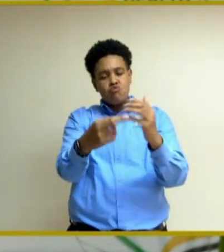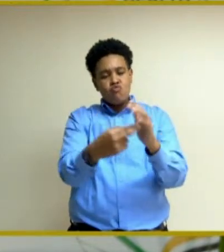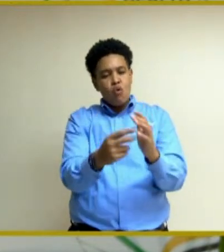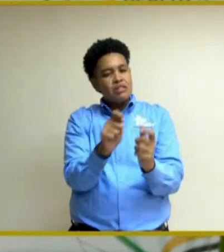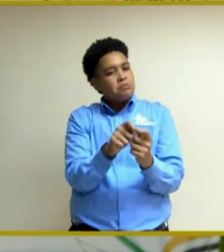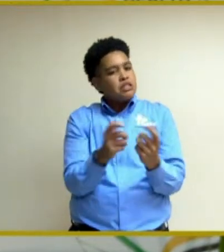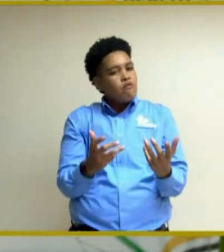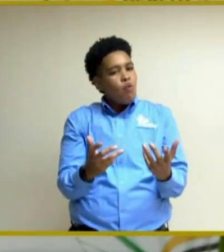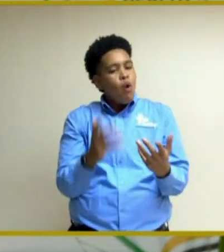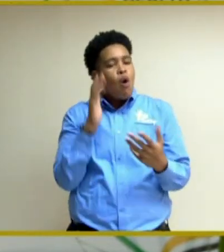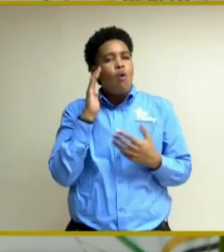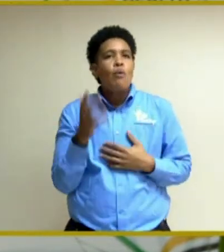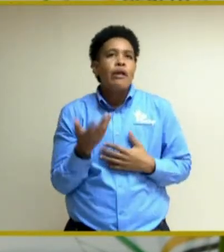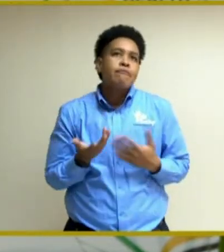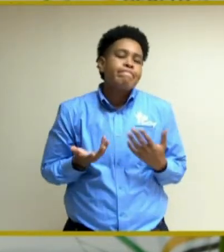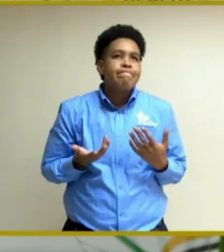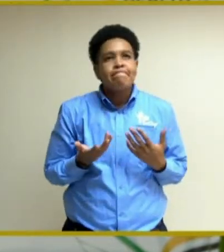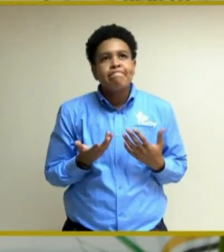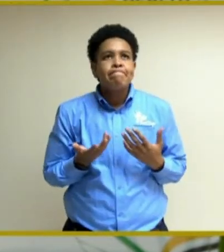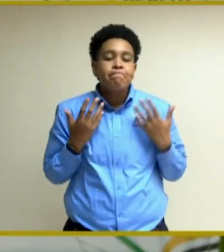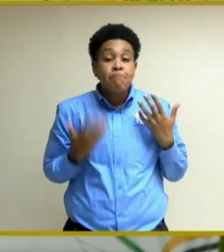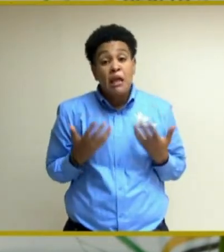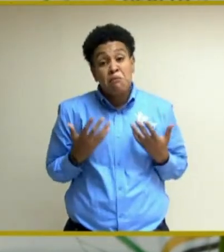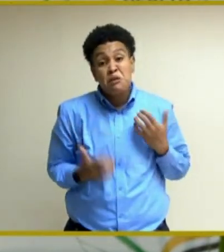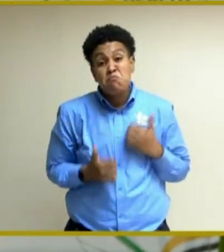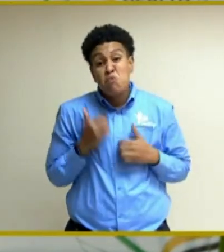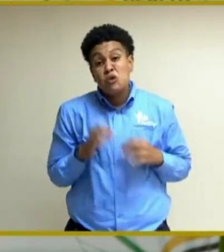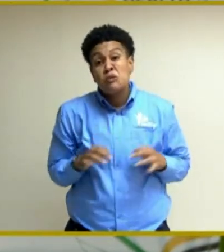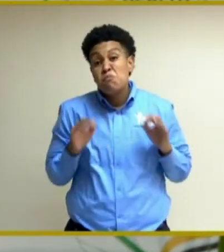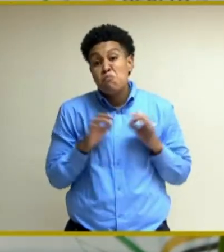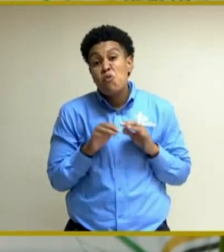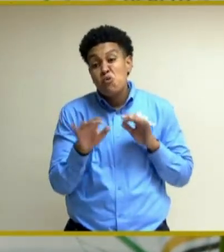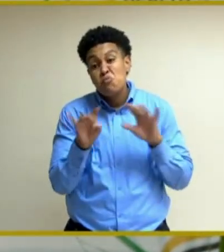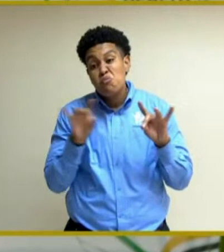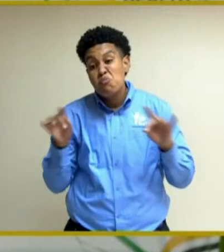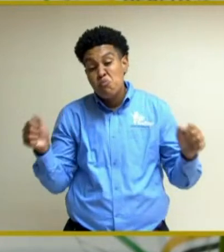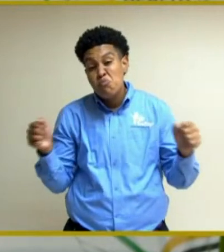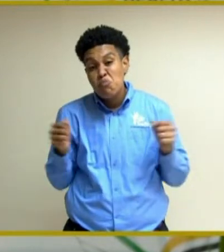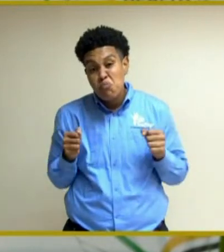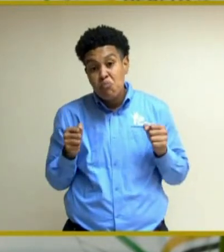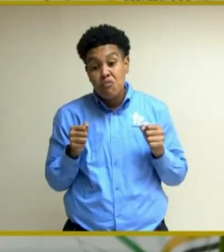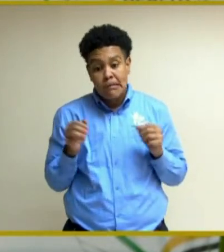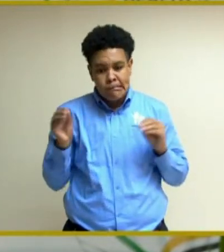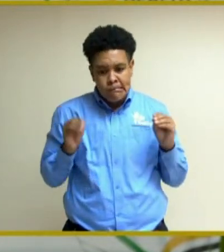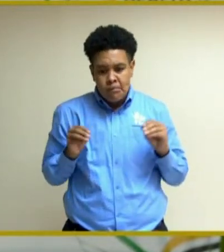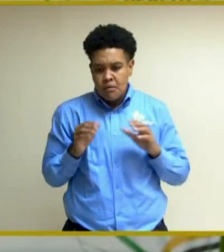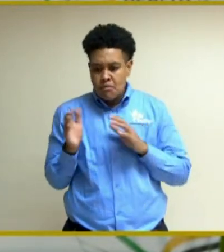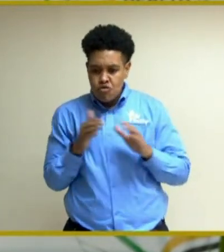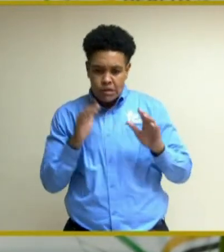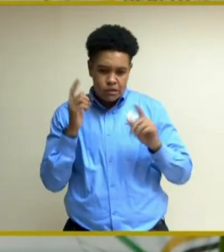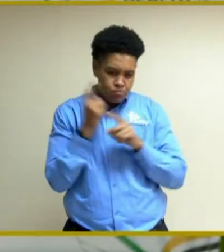what will be probably the most significant mobilization program that this country has seen